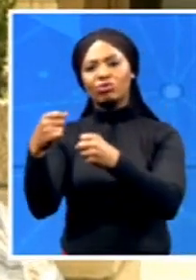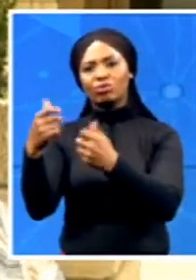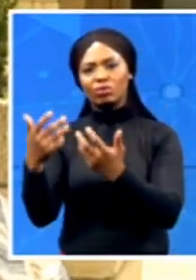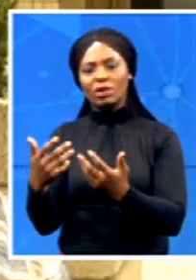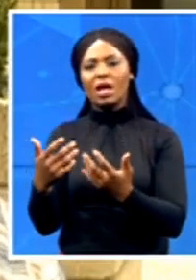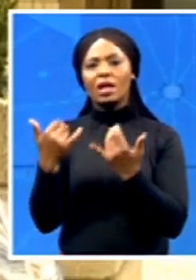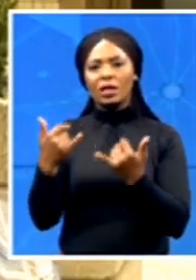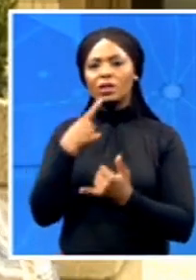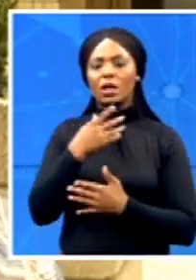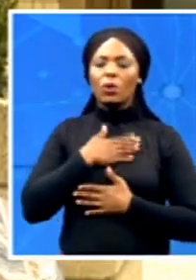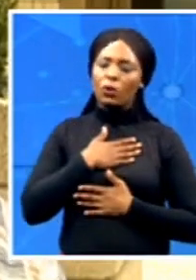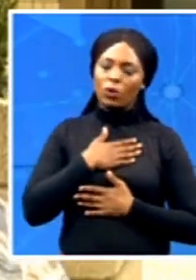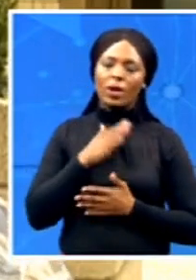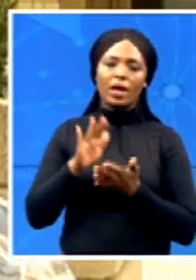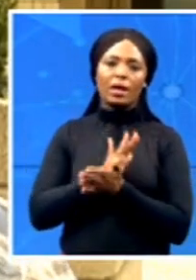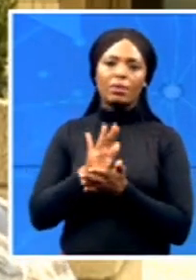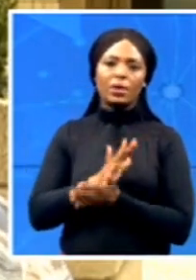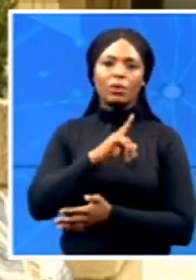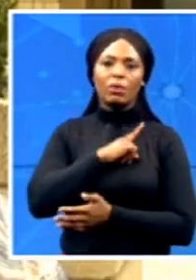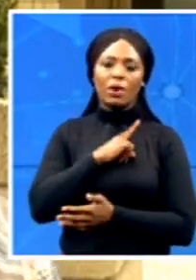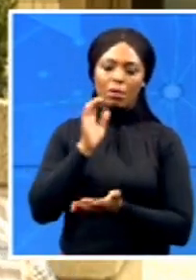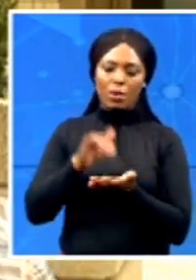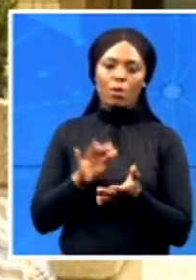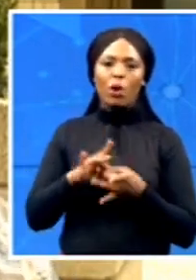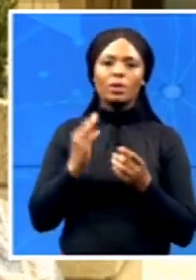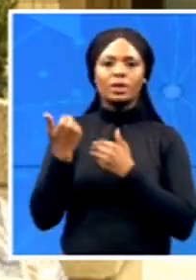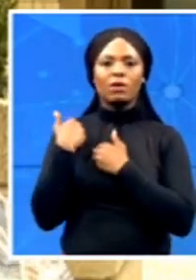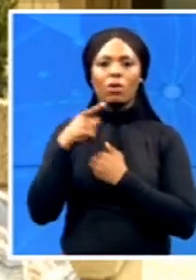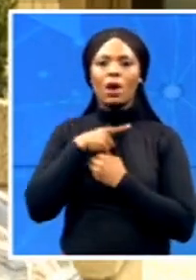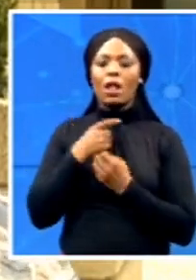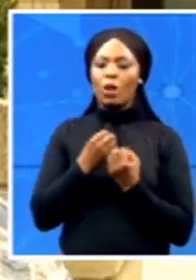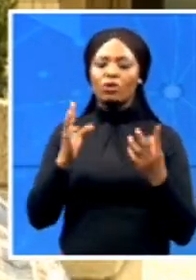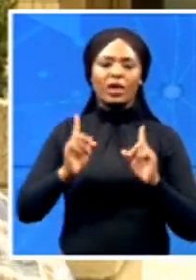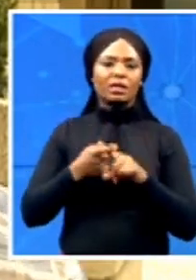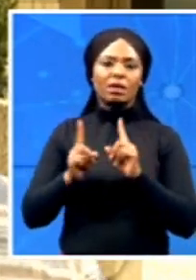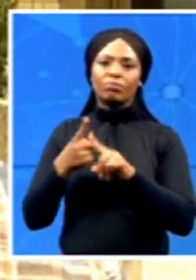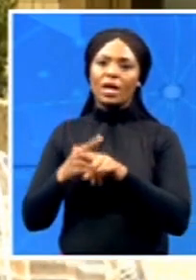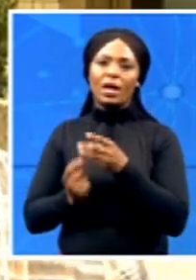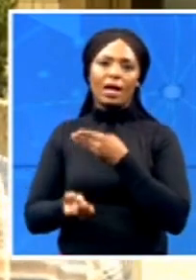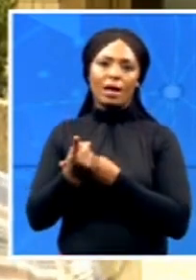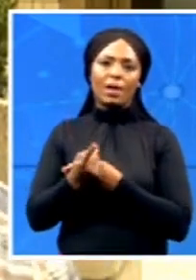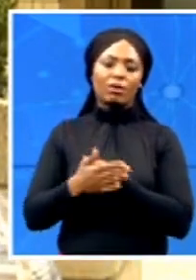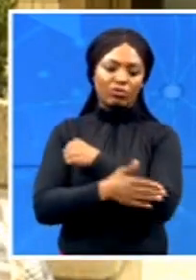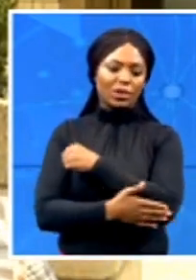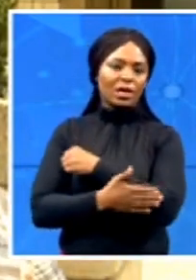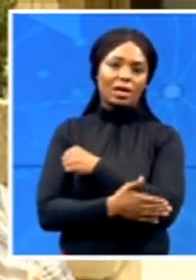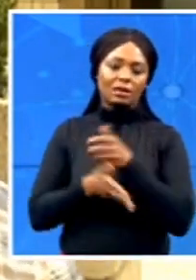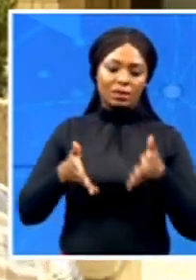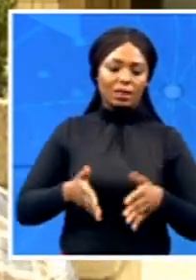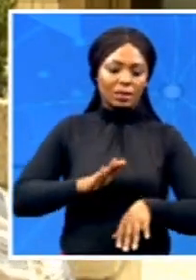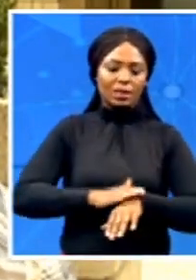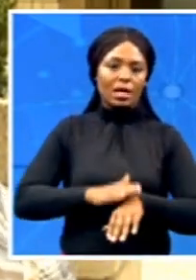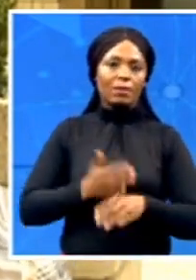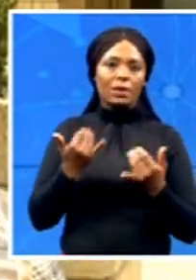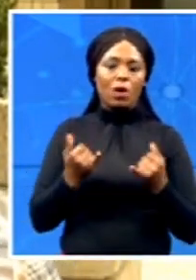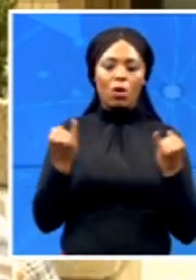safely, because there are many accidents around the country's road during this time of the year. And we also spoke